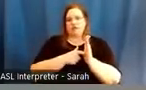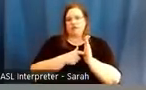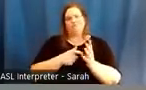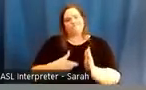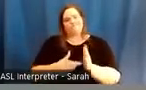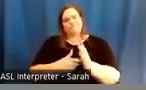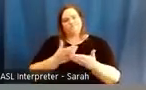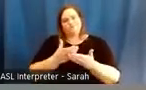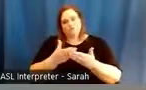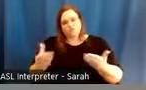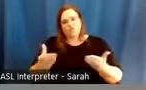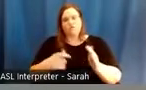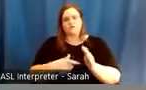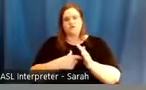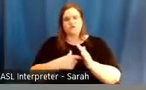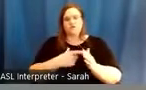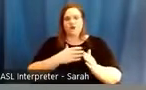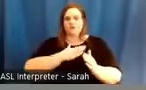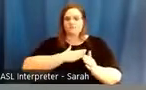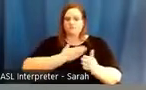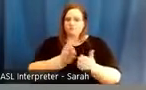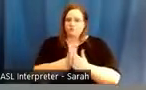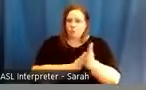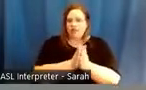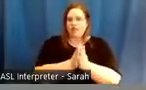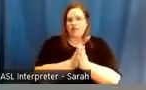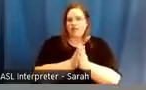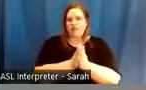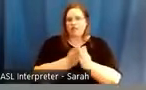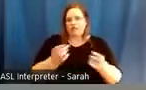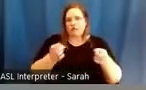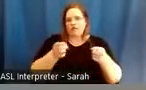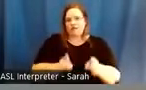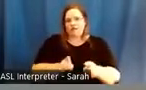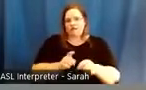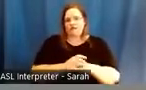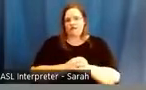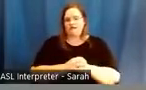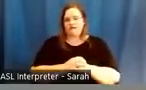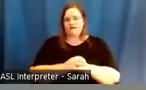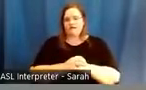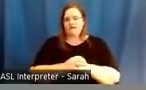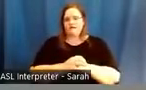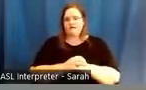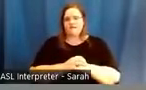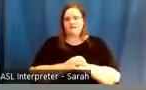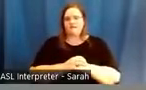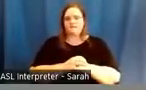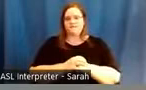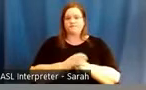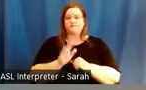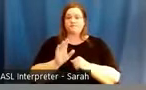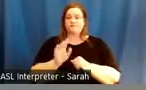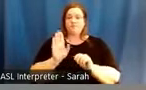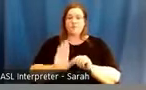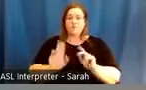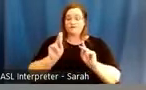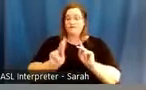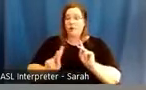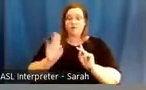and it does take will to get this done. And I think, you know, your folks out there telling this